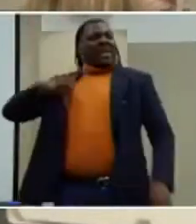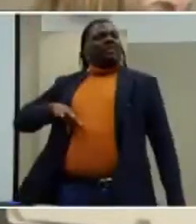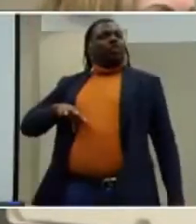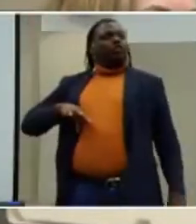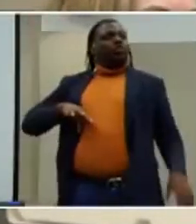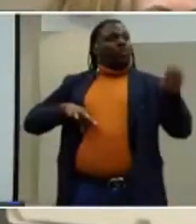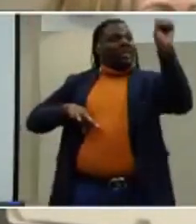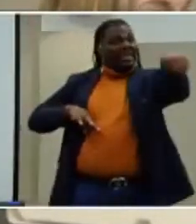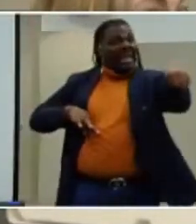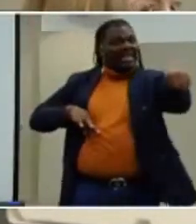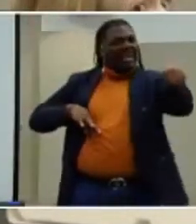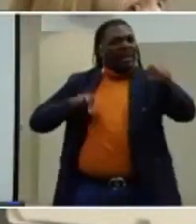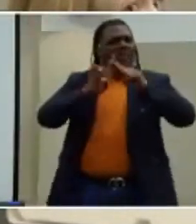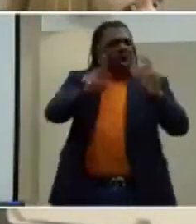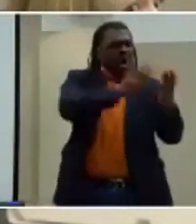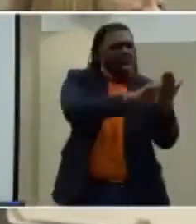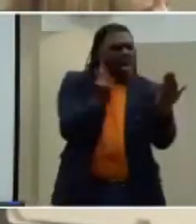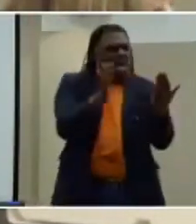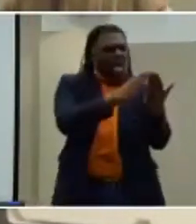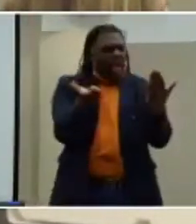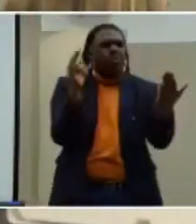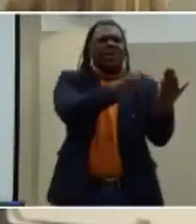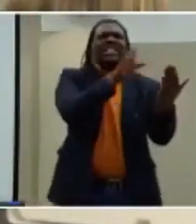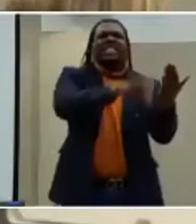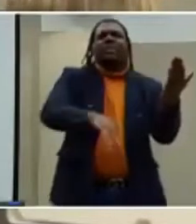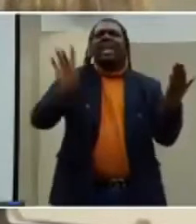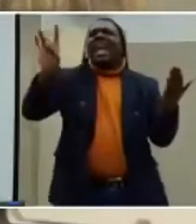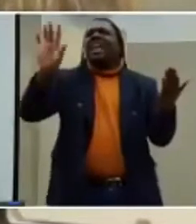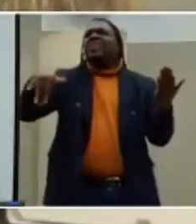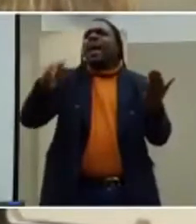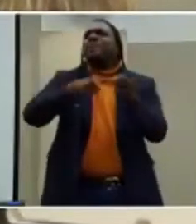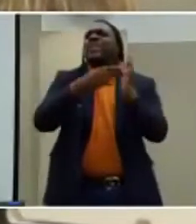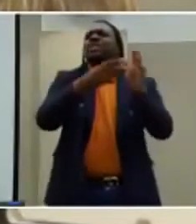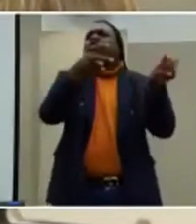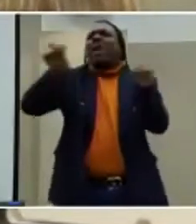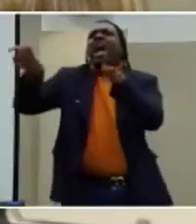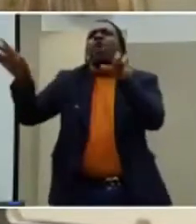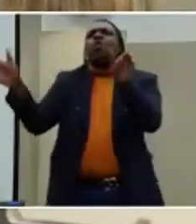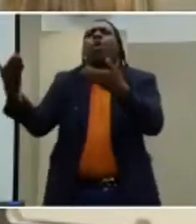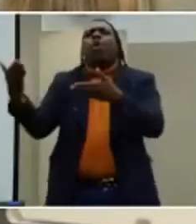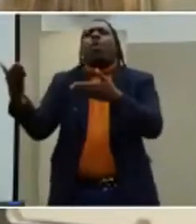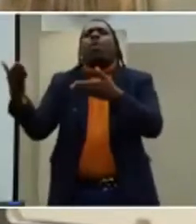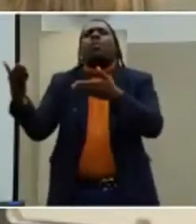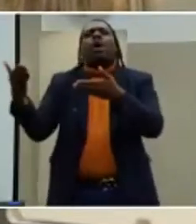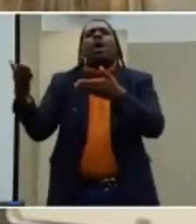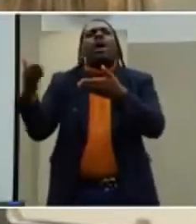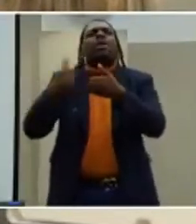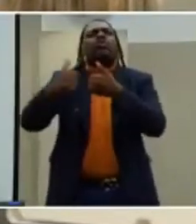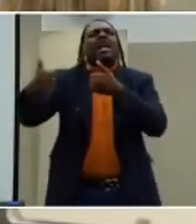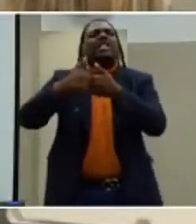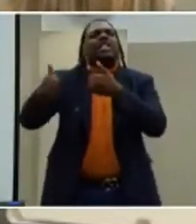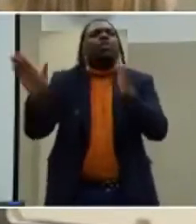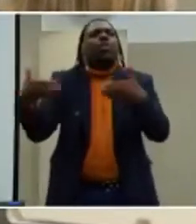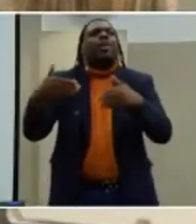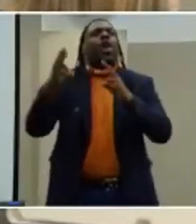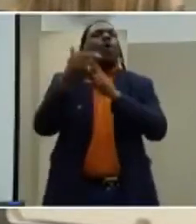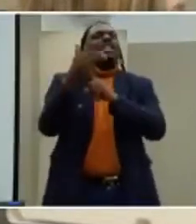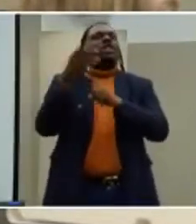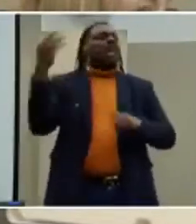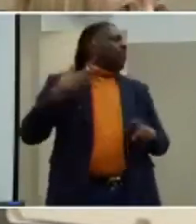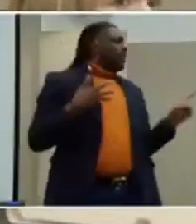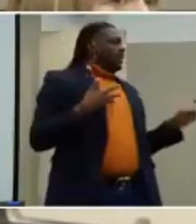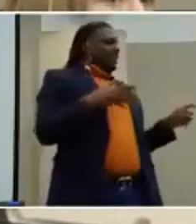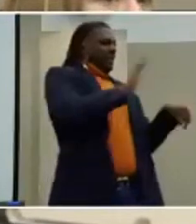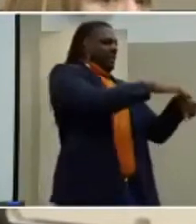you get back to Chapter 8, which deals with transient rooms and hotel showers. Mr.